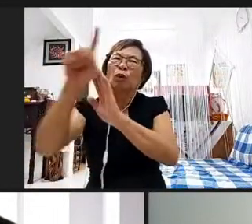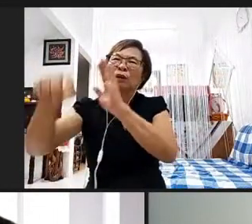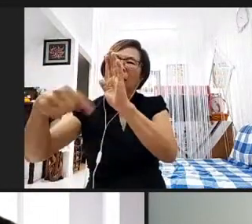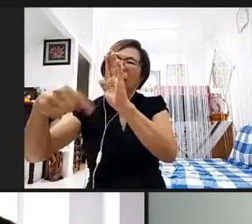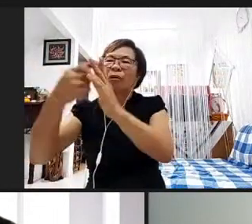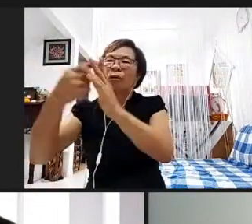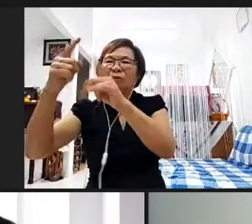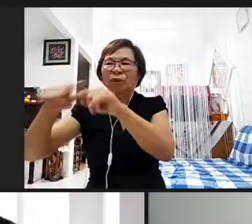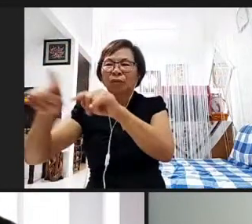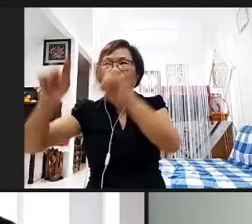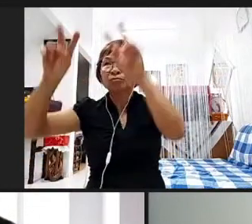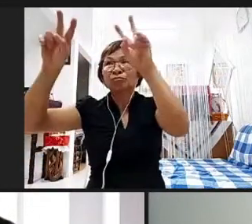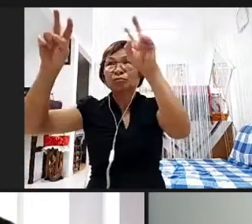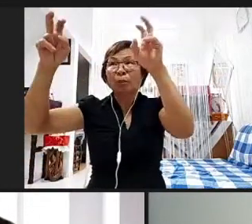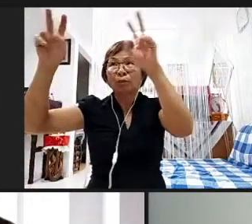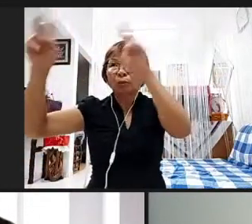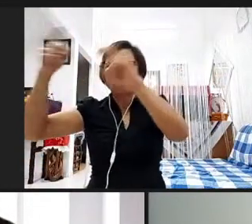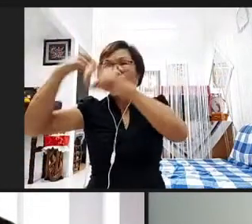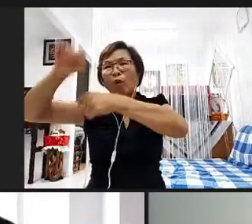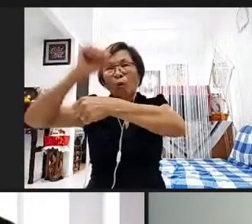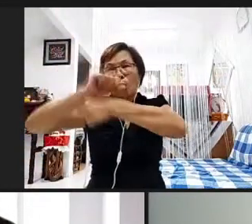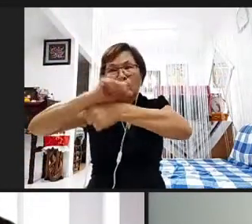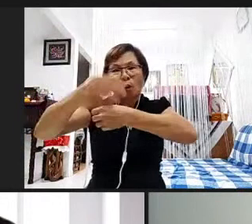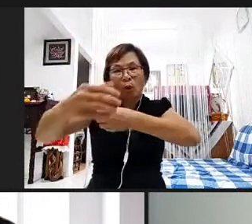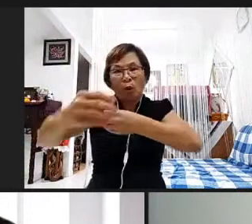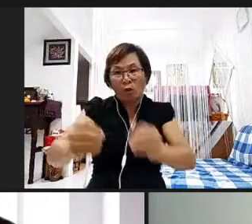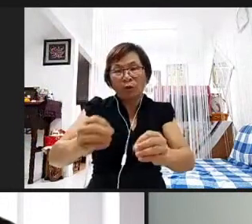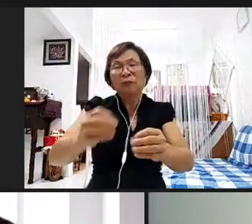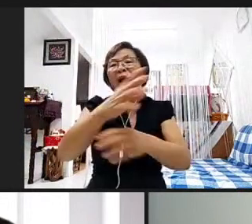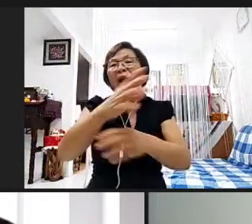different topic for the workplace on how they can